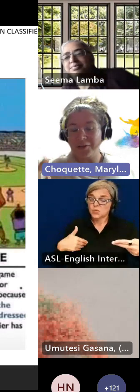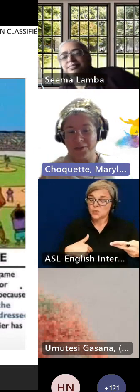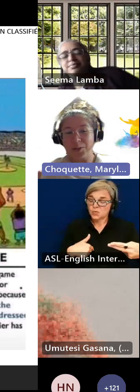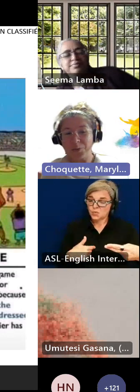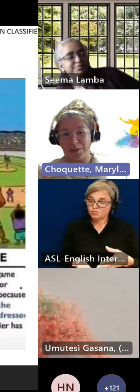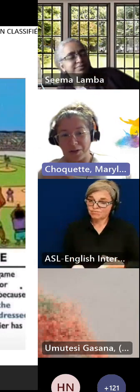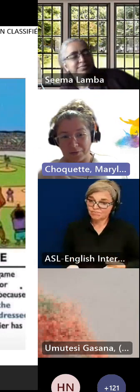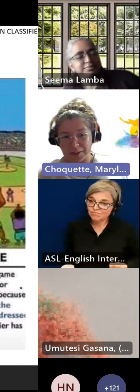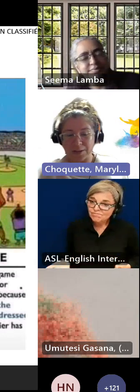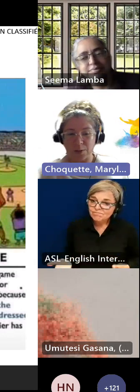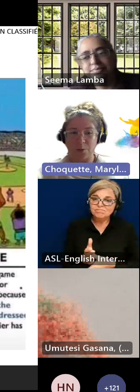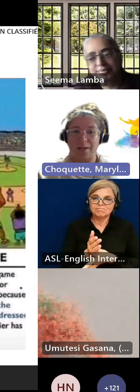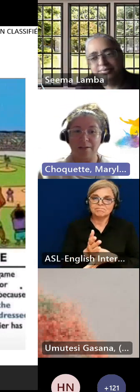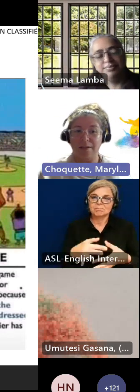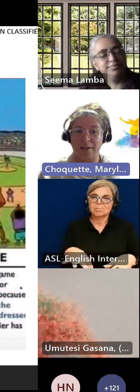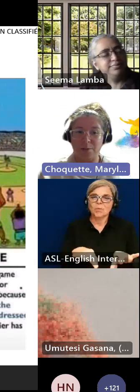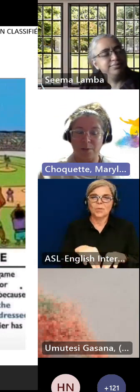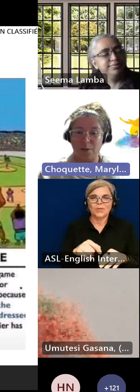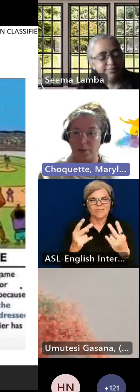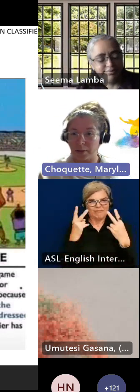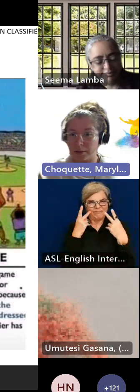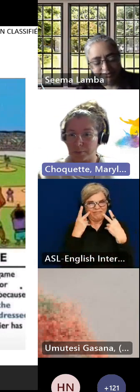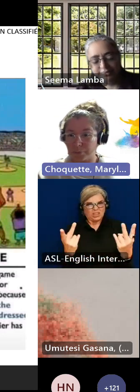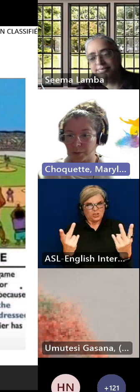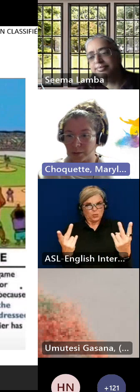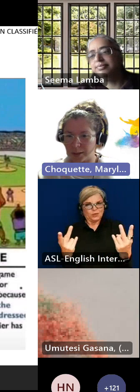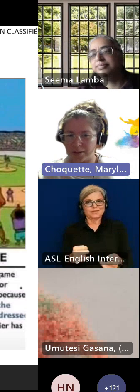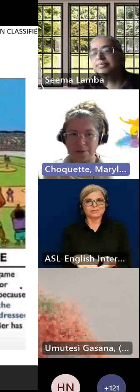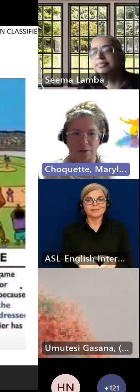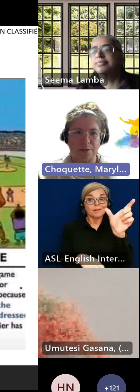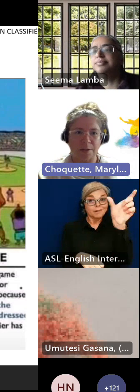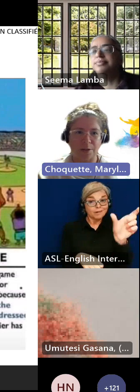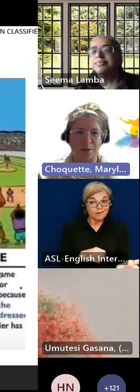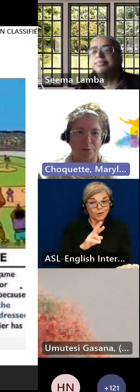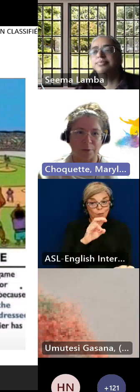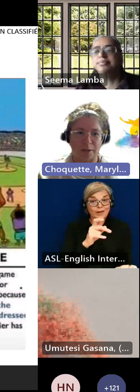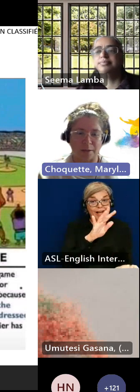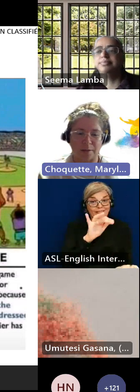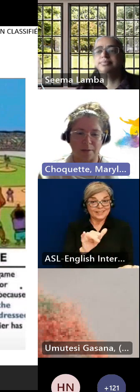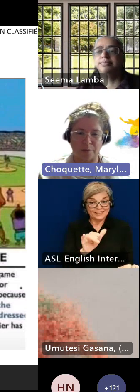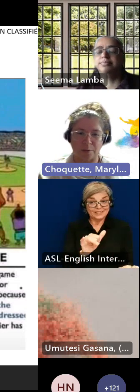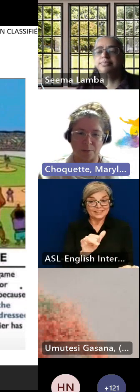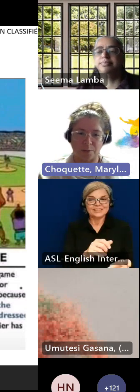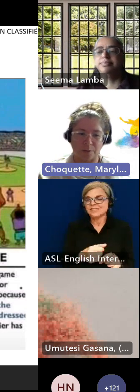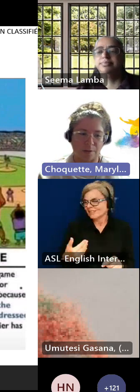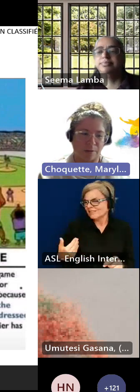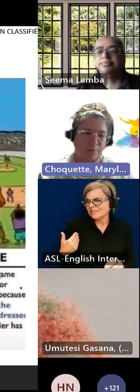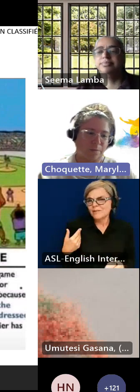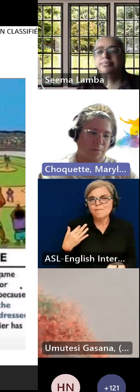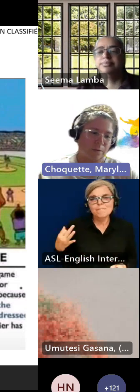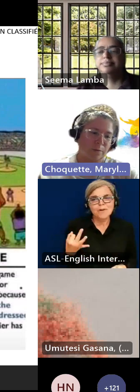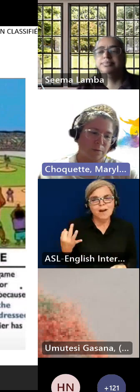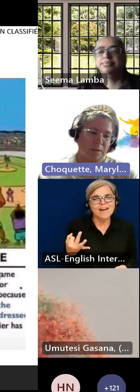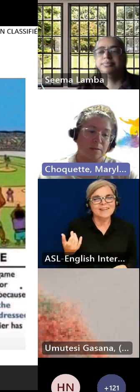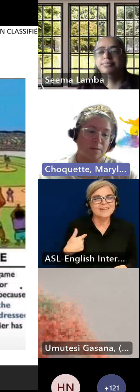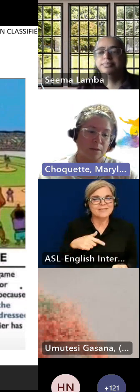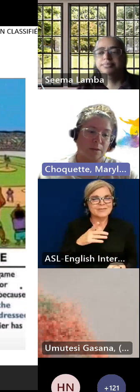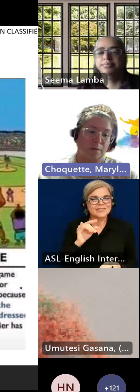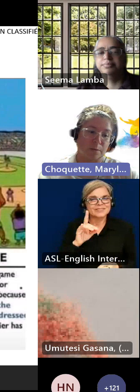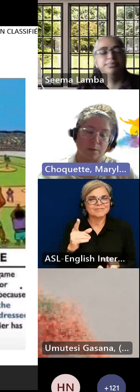I love the visual of it. So reality, as we know, and we had this conversation on Friday in terms of if